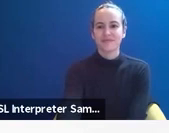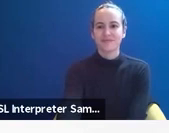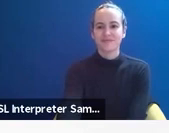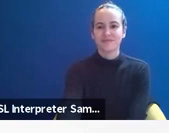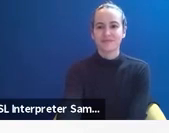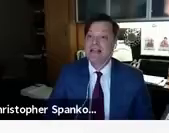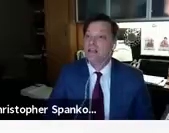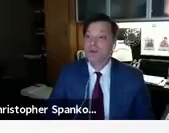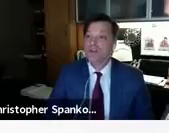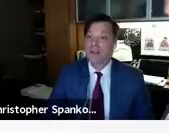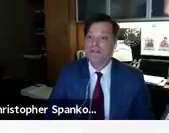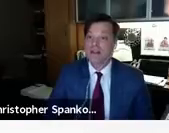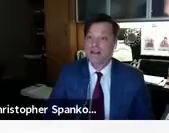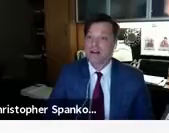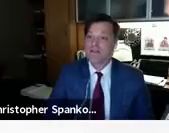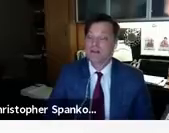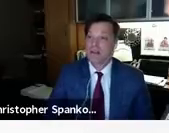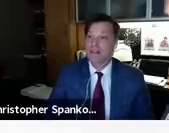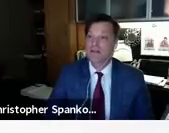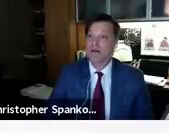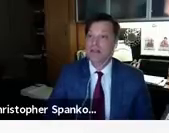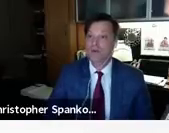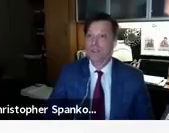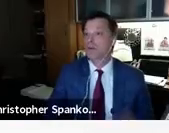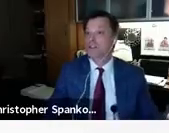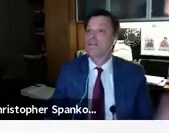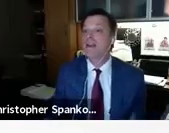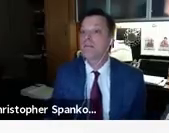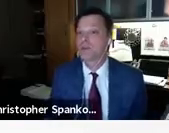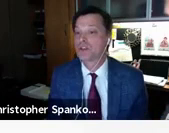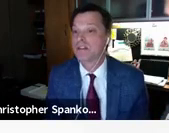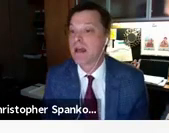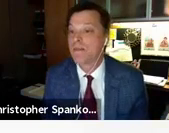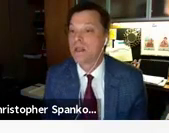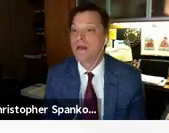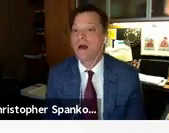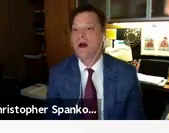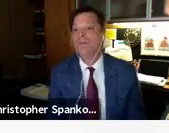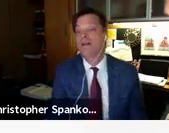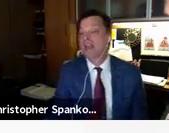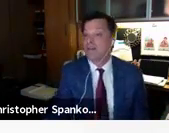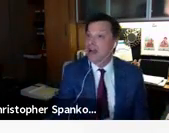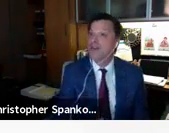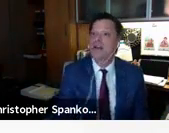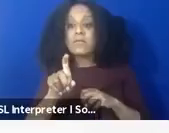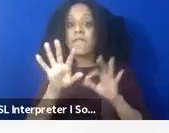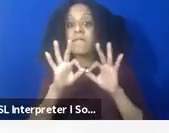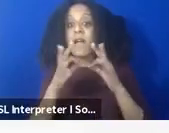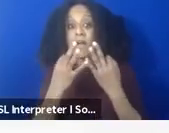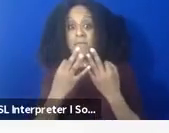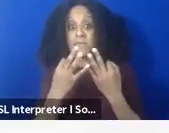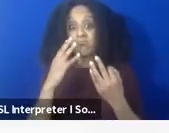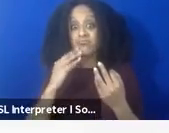listed here. Just asking a person, do they feel like they're having any hearing difficulty, or does their family perceive that? Have they ever had their hearing